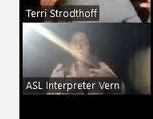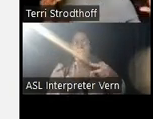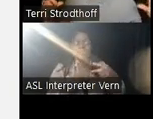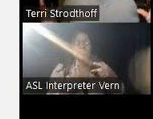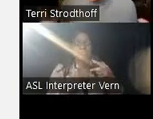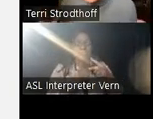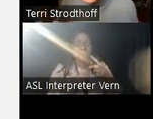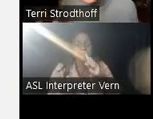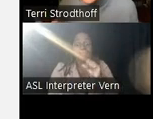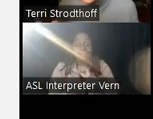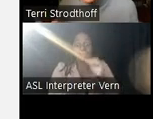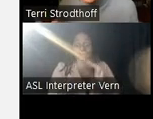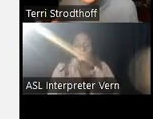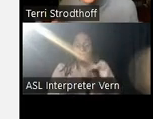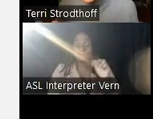this is an environment